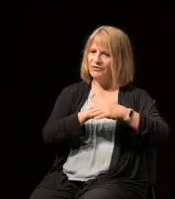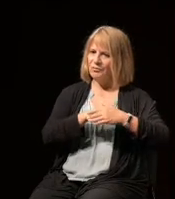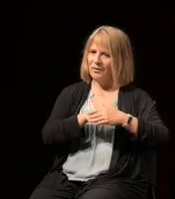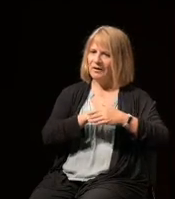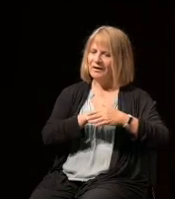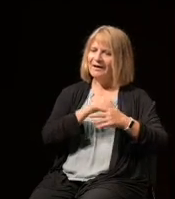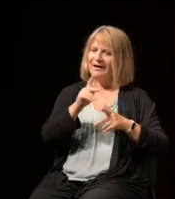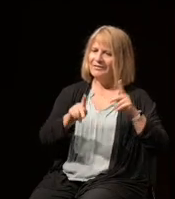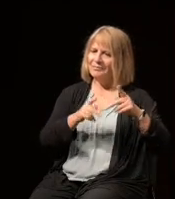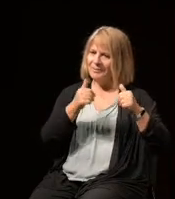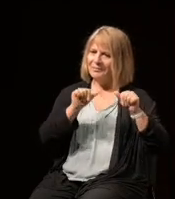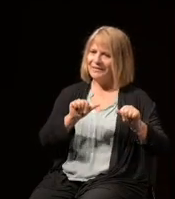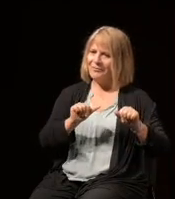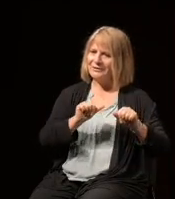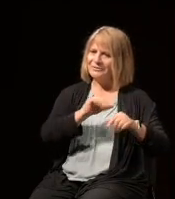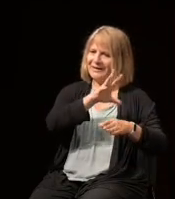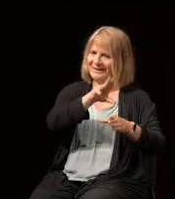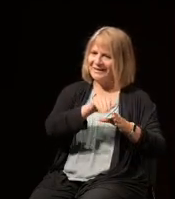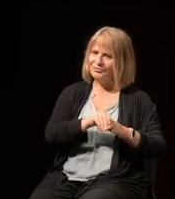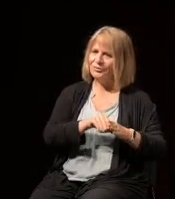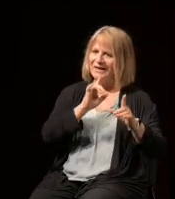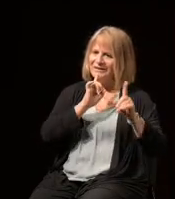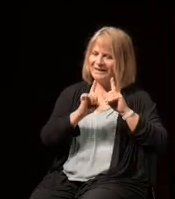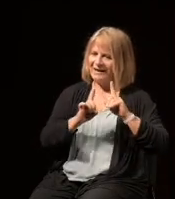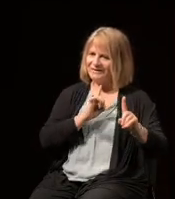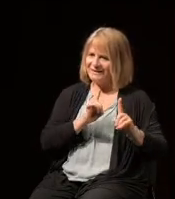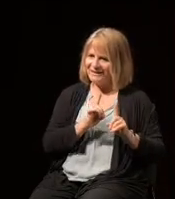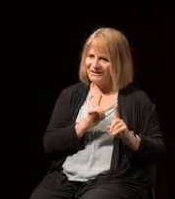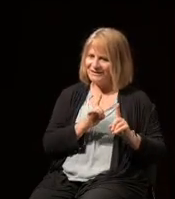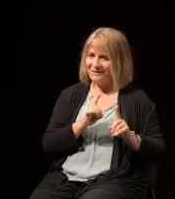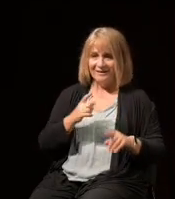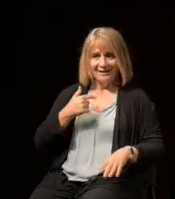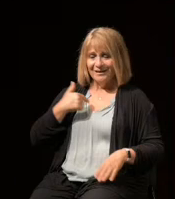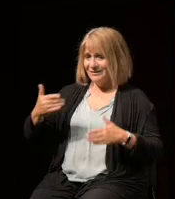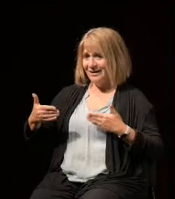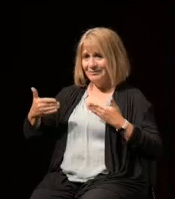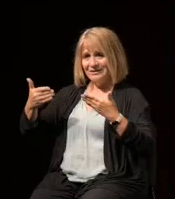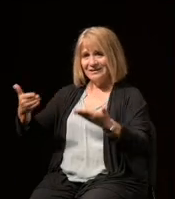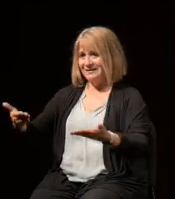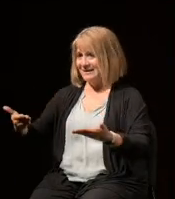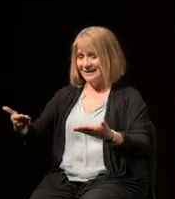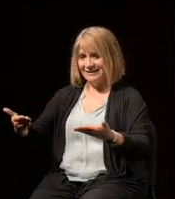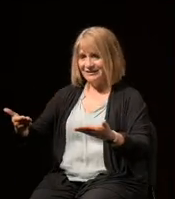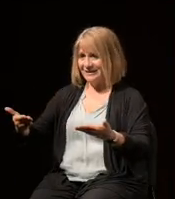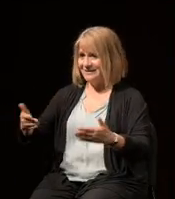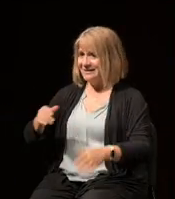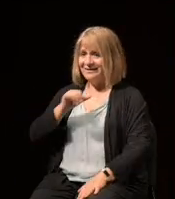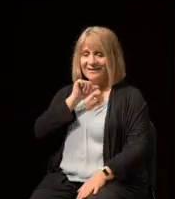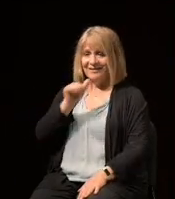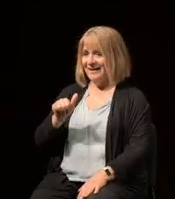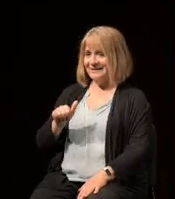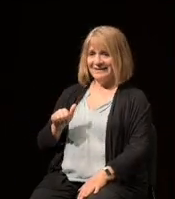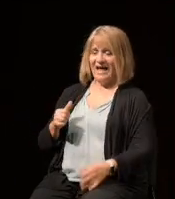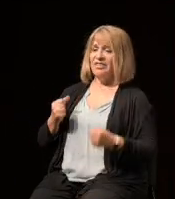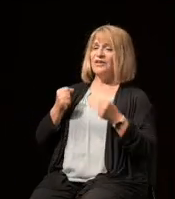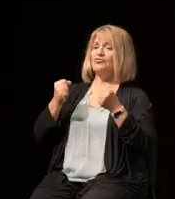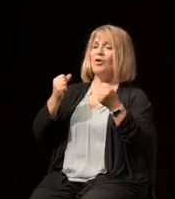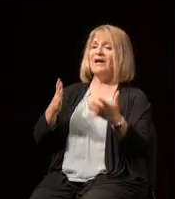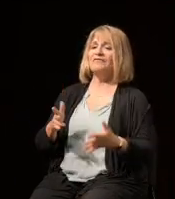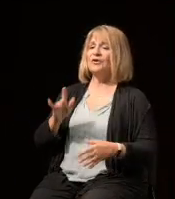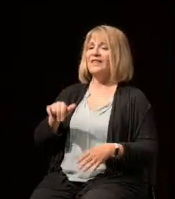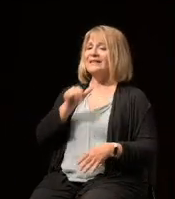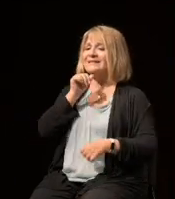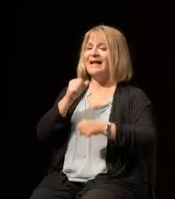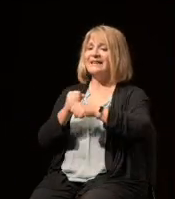we're trying to engage in this conversation. And I'm just suggesting that that is not the driver, that's not the